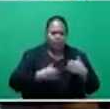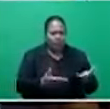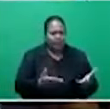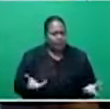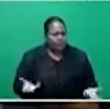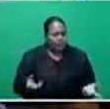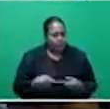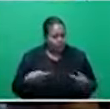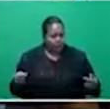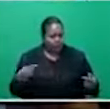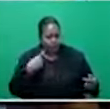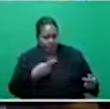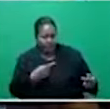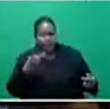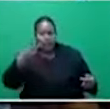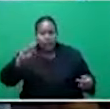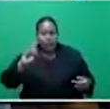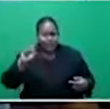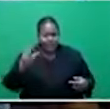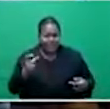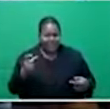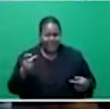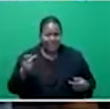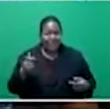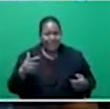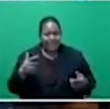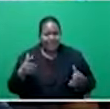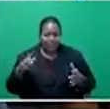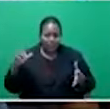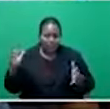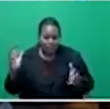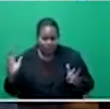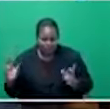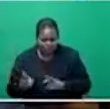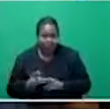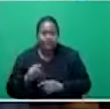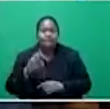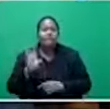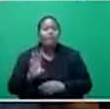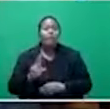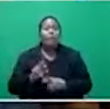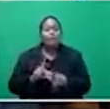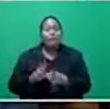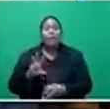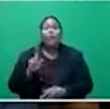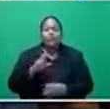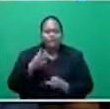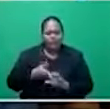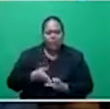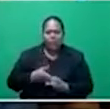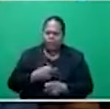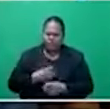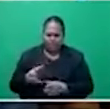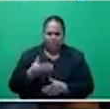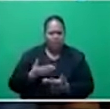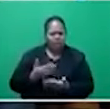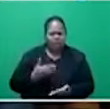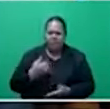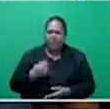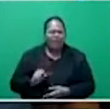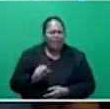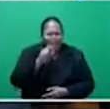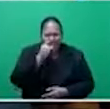saying is that the 20 cents levy we reduce on the fuel, we should not be giving you this also. That's what they're saying. Sir, by putting those 21